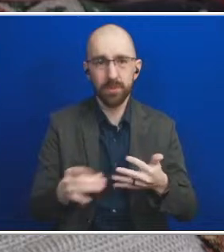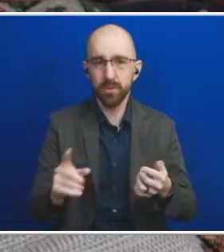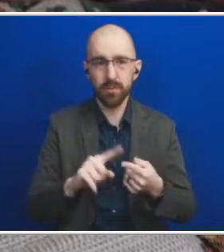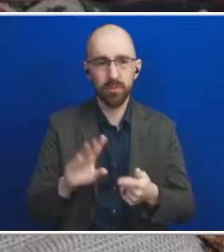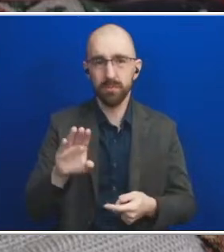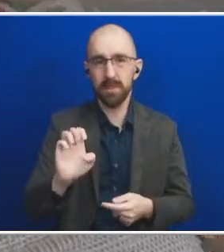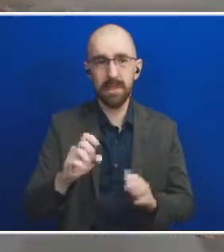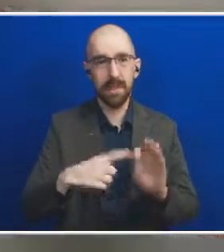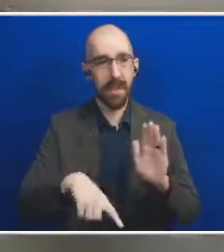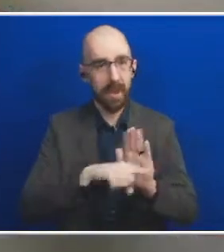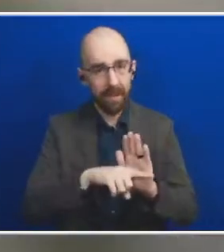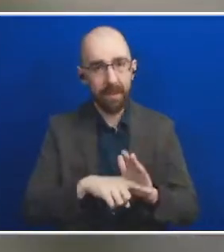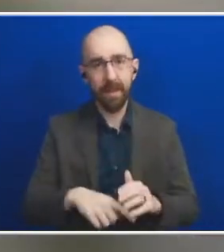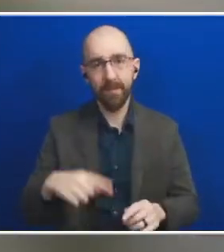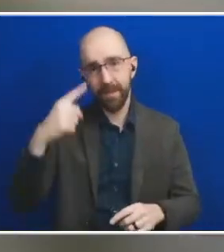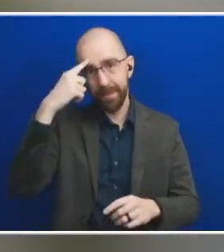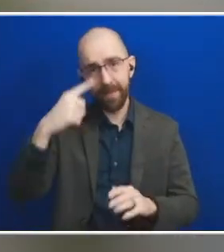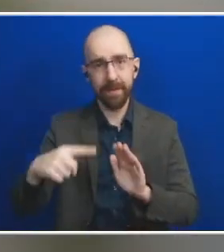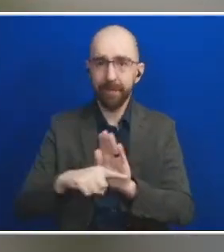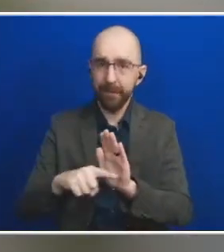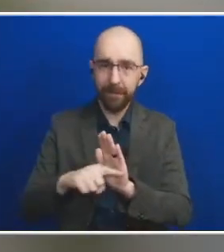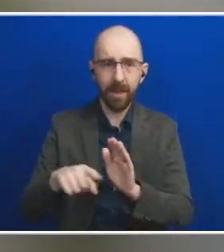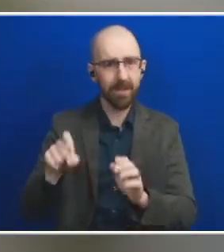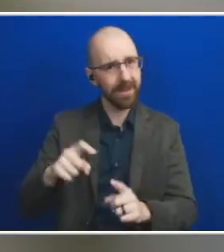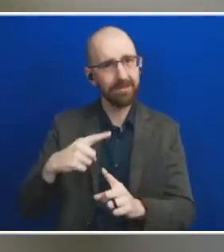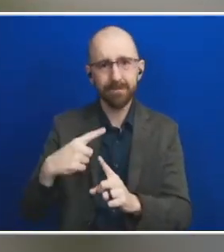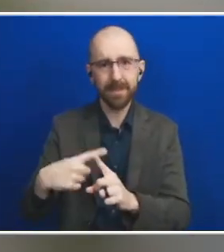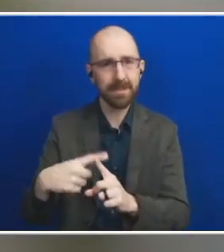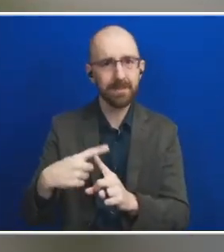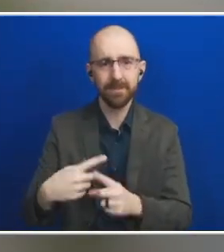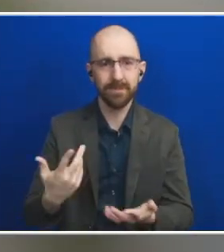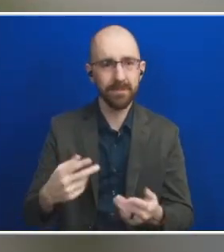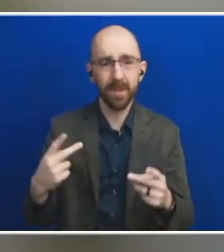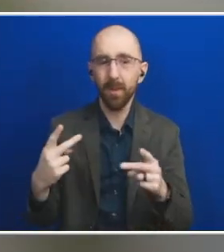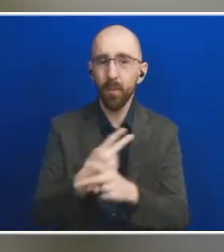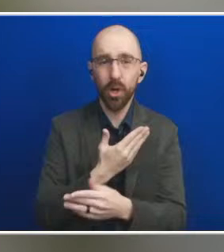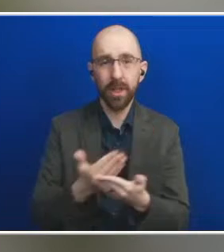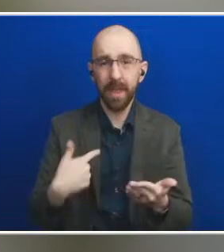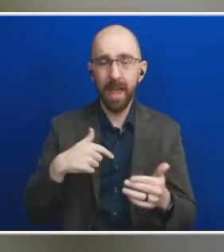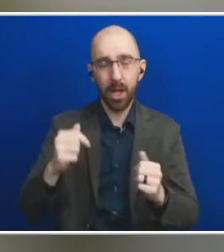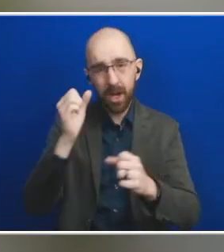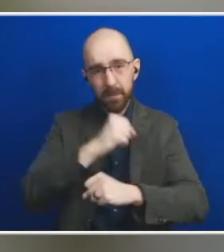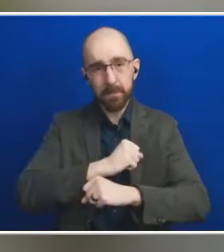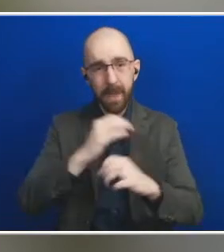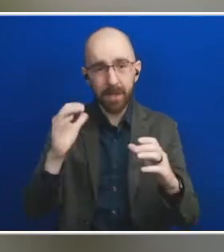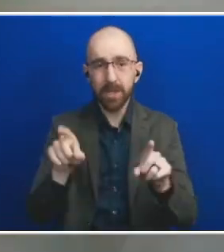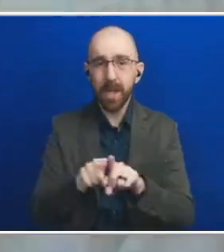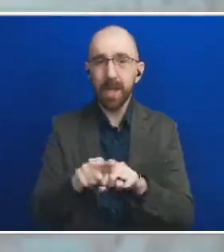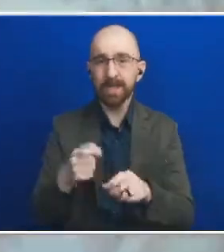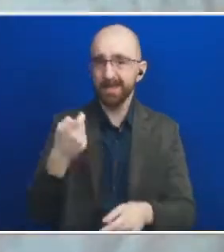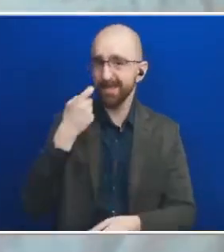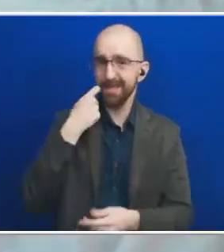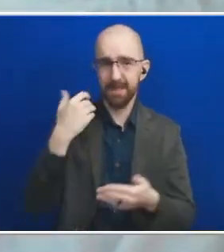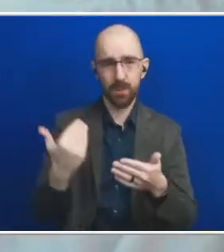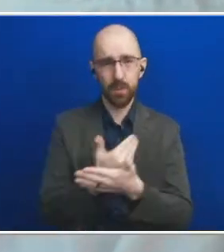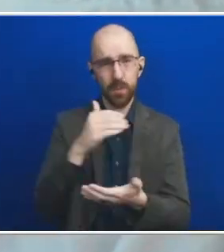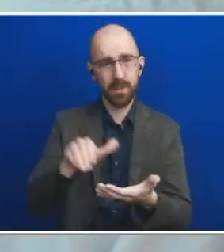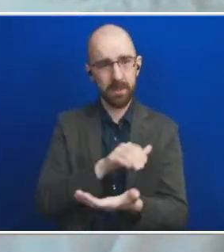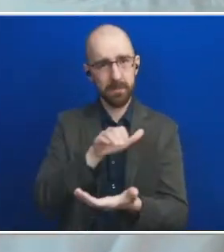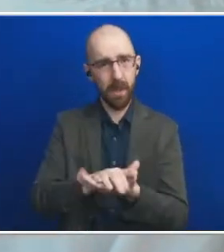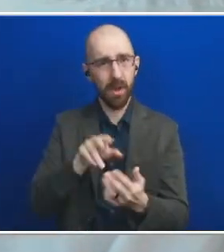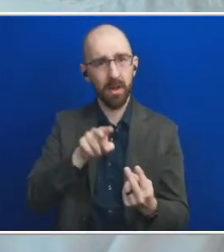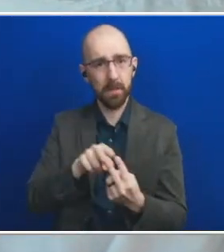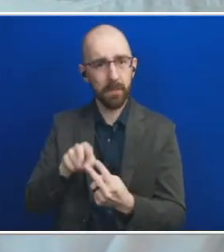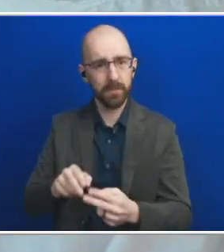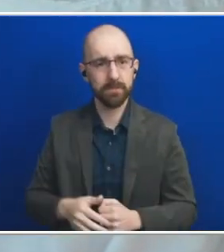be positive for him. It's the worst thing I could ever imagine as a newly married couple. For 6 years,